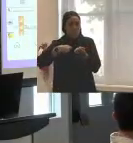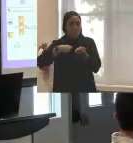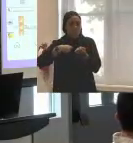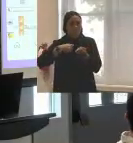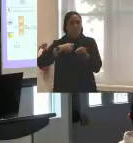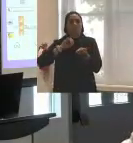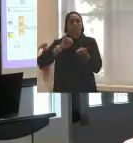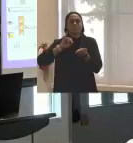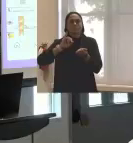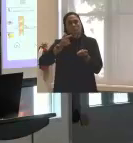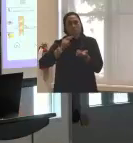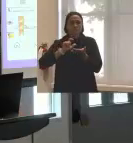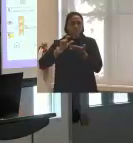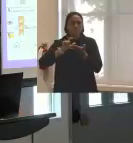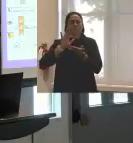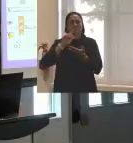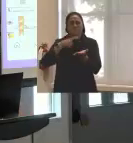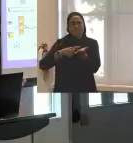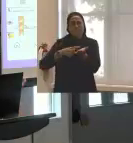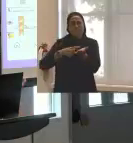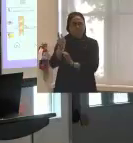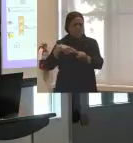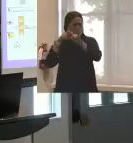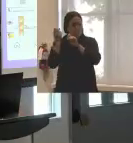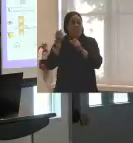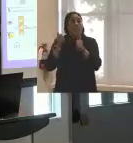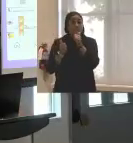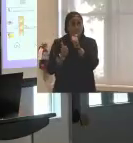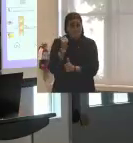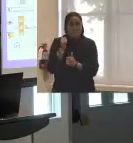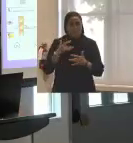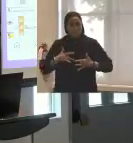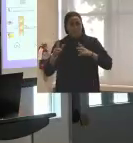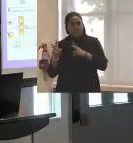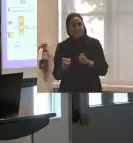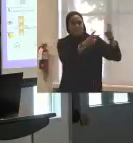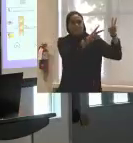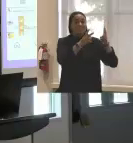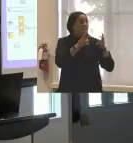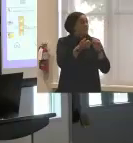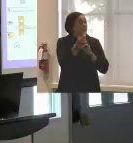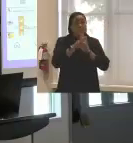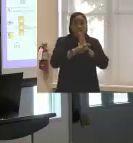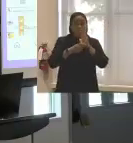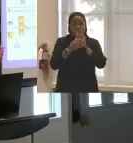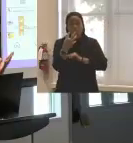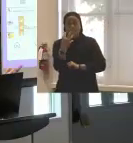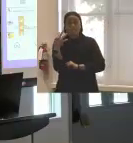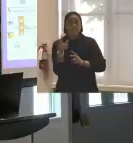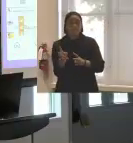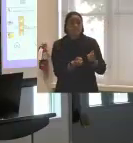is our Instagram page. Most of our engagement does happen through Instagram. A couple of these videos here are